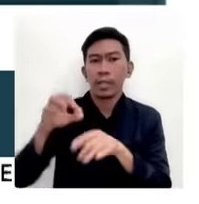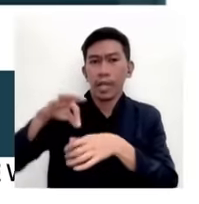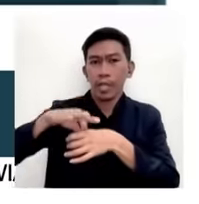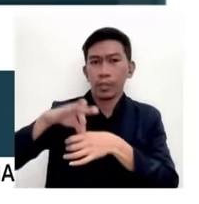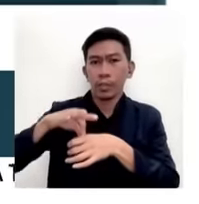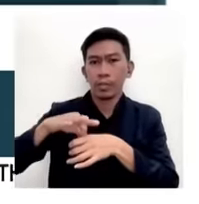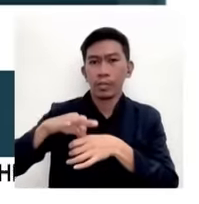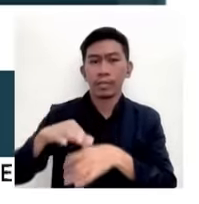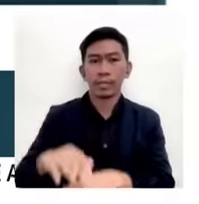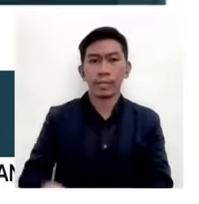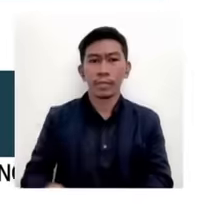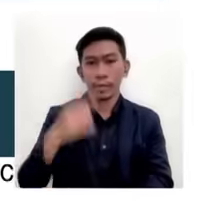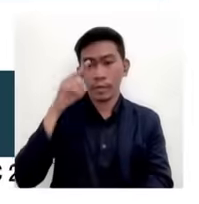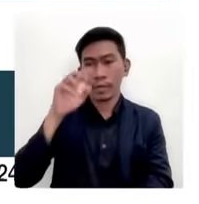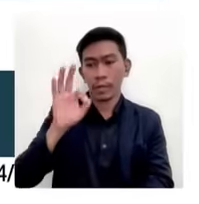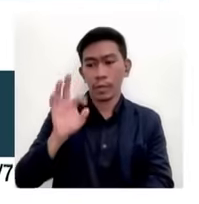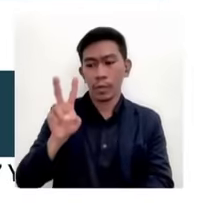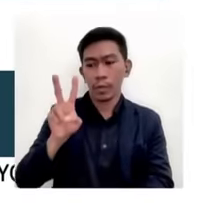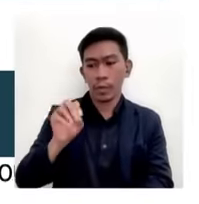So exactly the point.